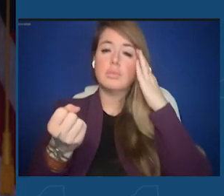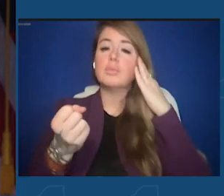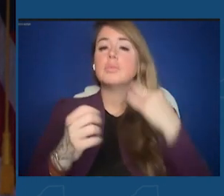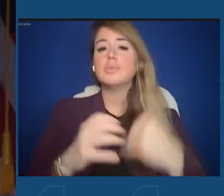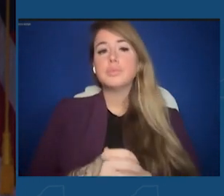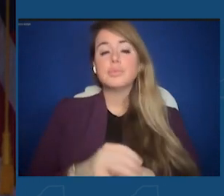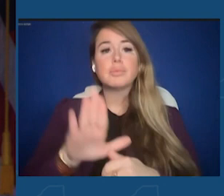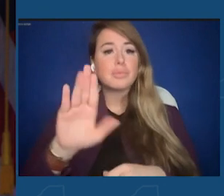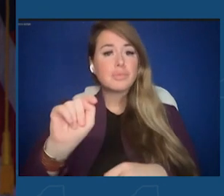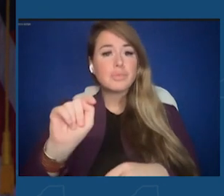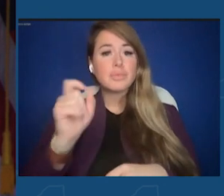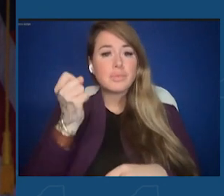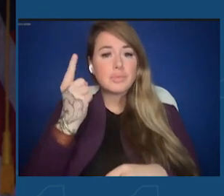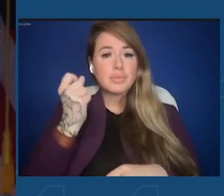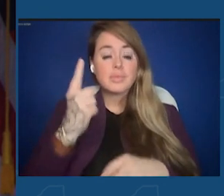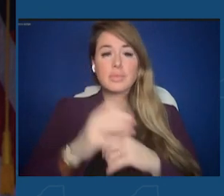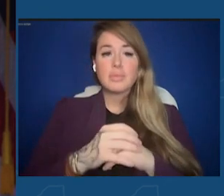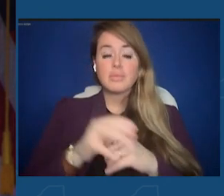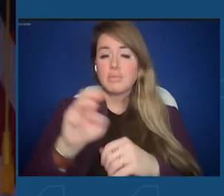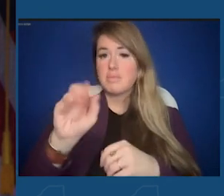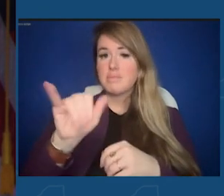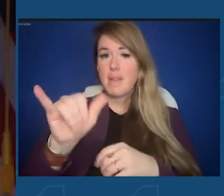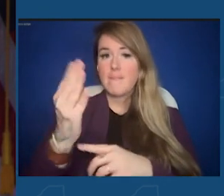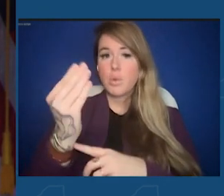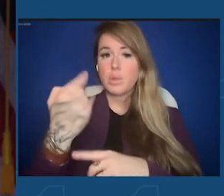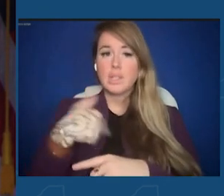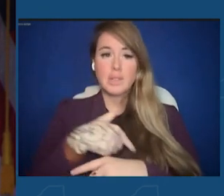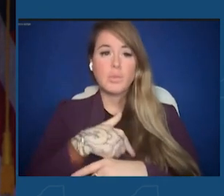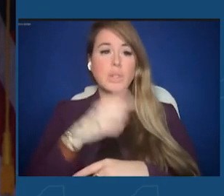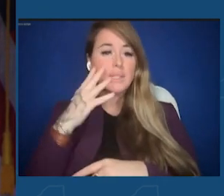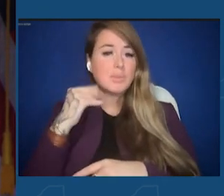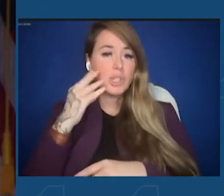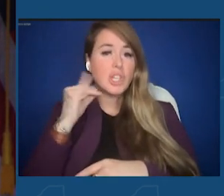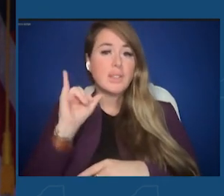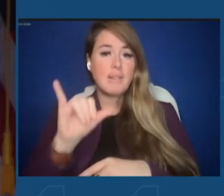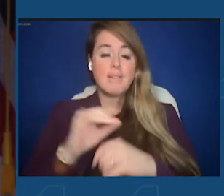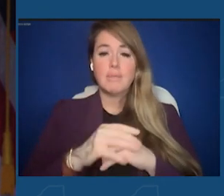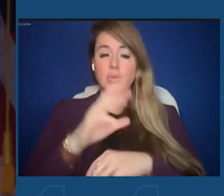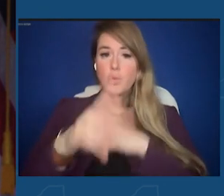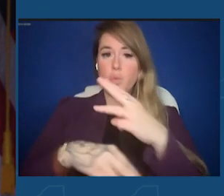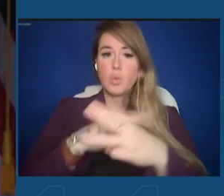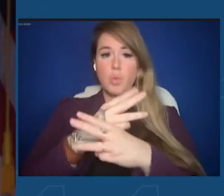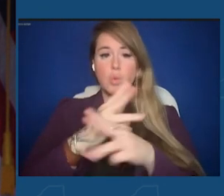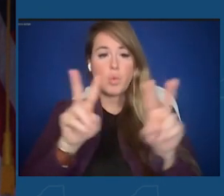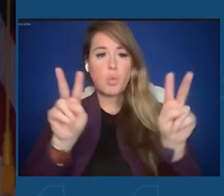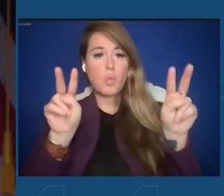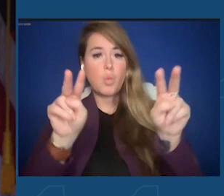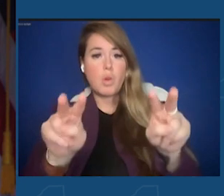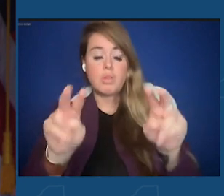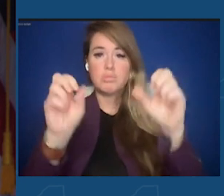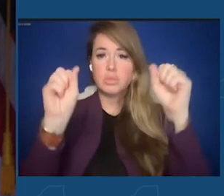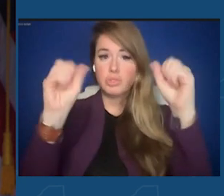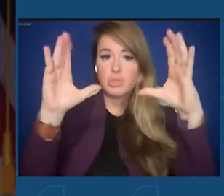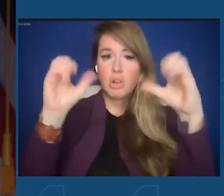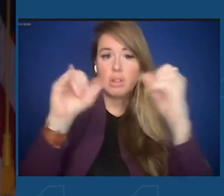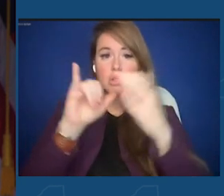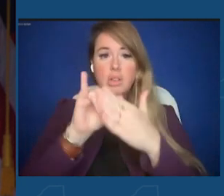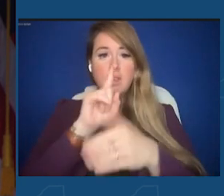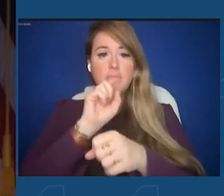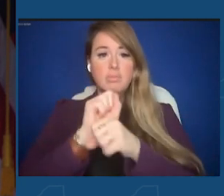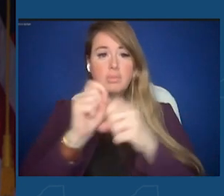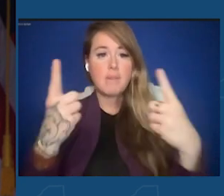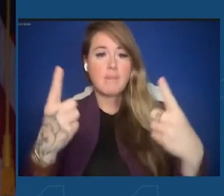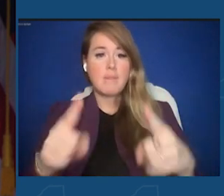But on May 14th, we were on the receiving end of all that, as the world watched, stunned that this could happen, a mass